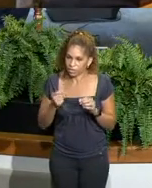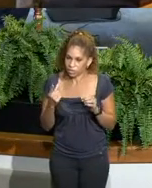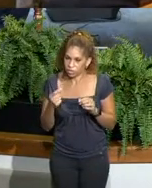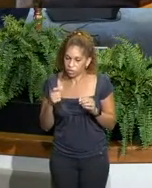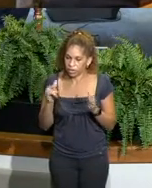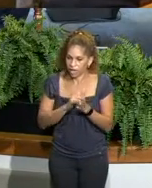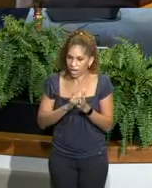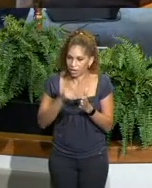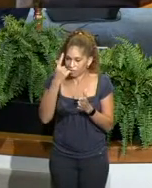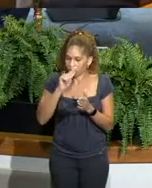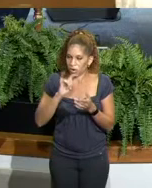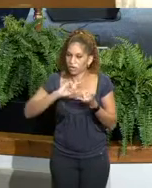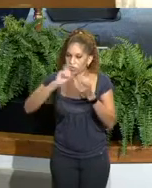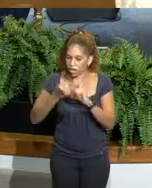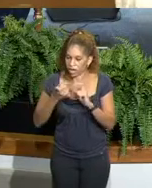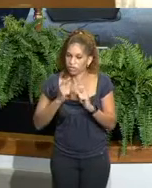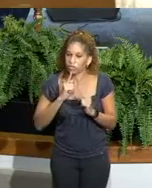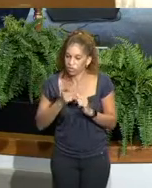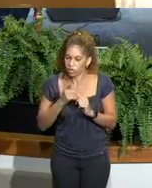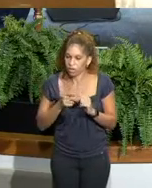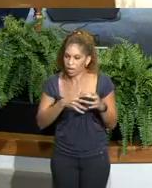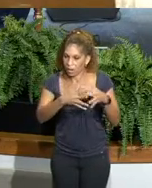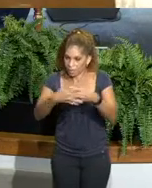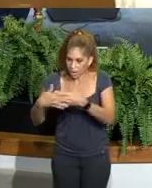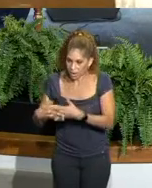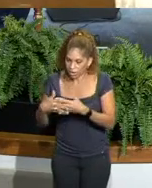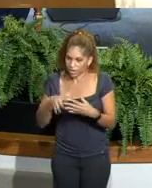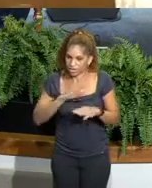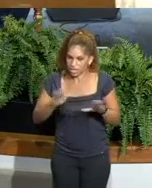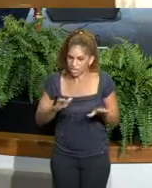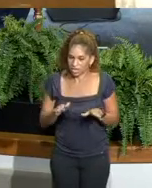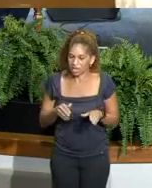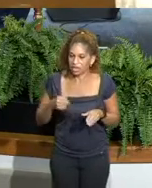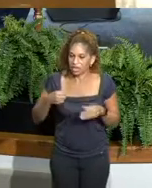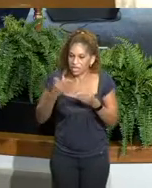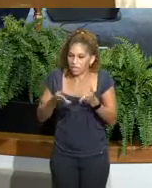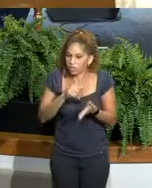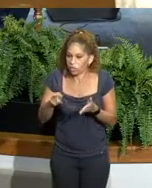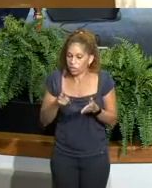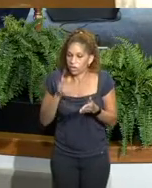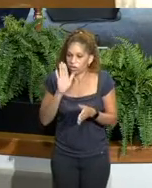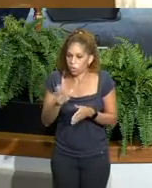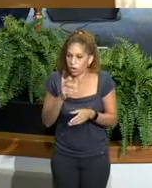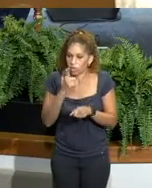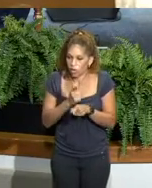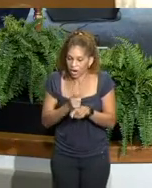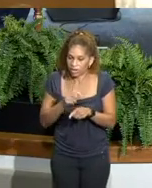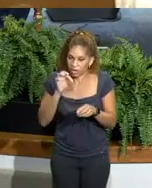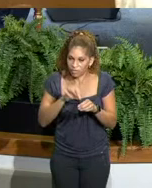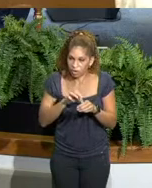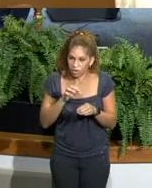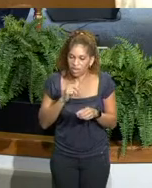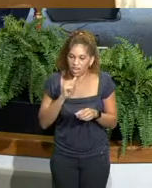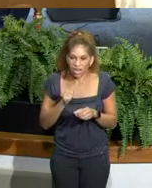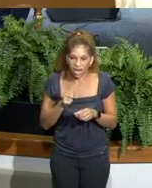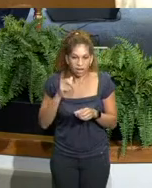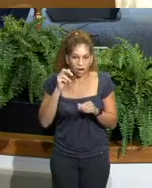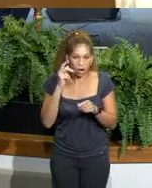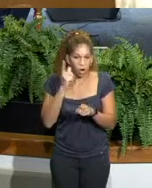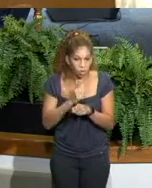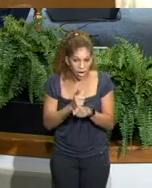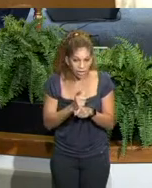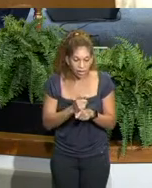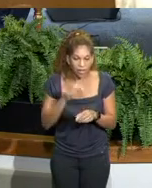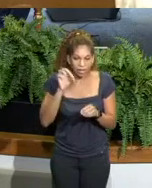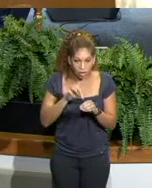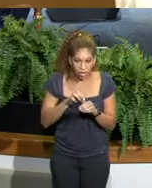Because the truth of the matter is, America didn't give you your right to vote. Voting is not a democratic right.